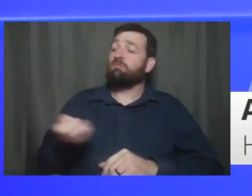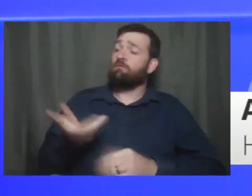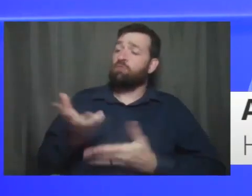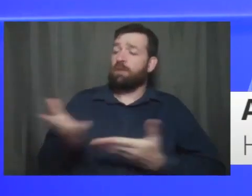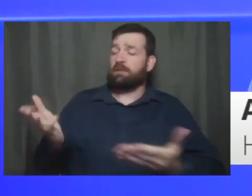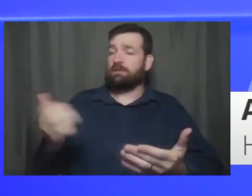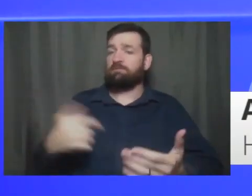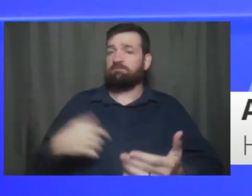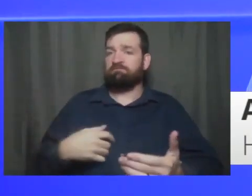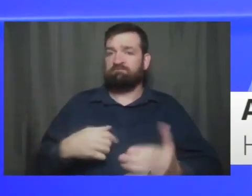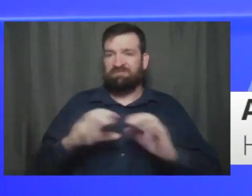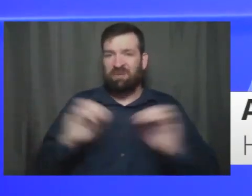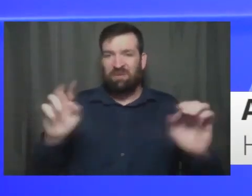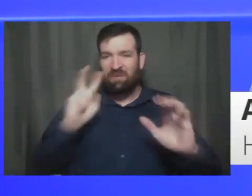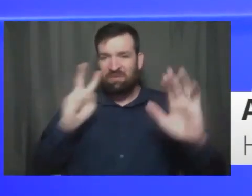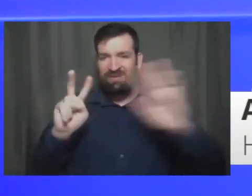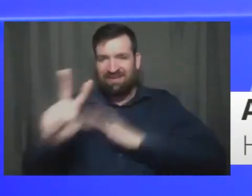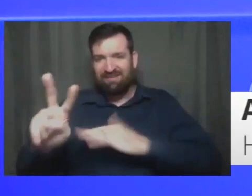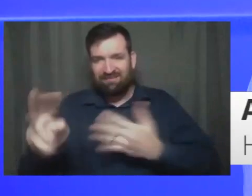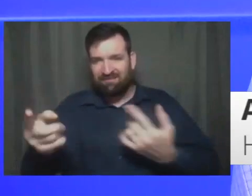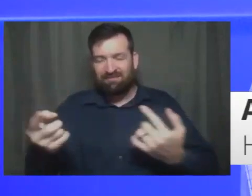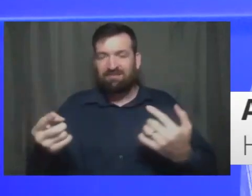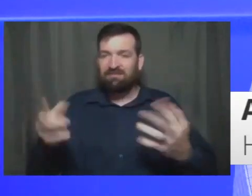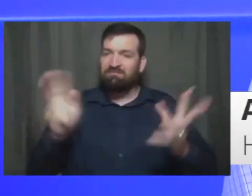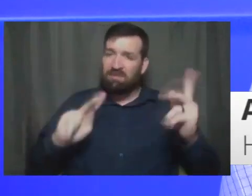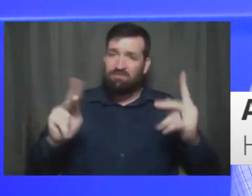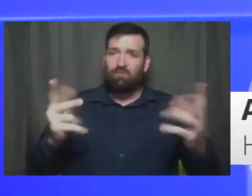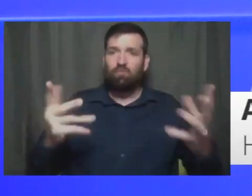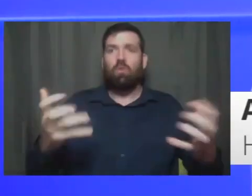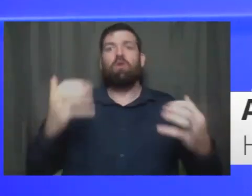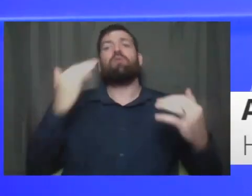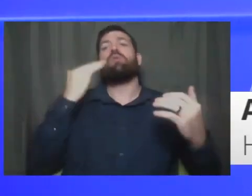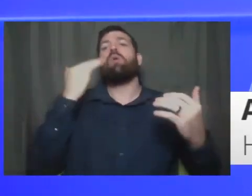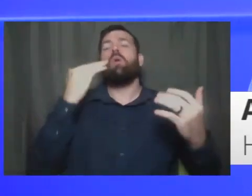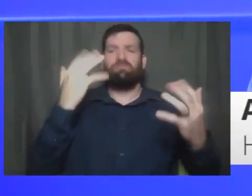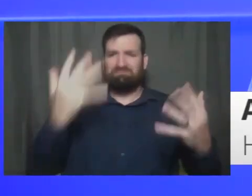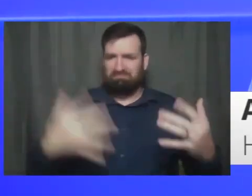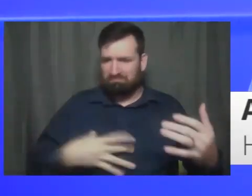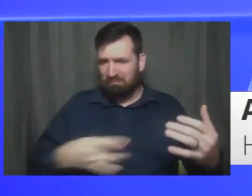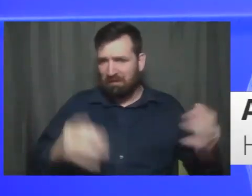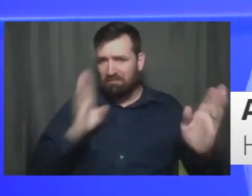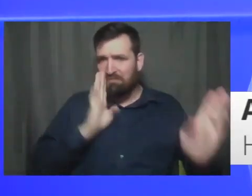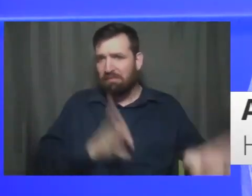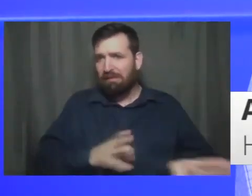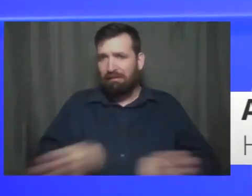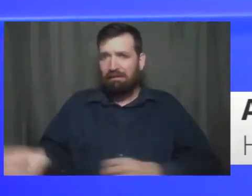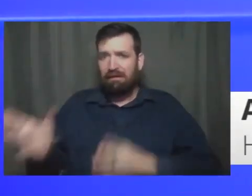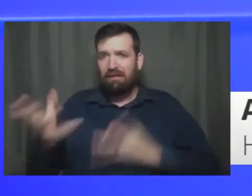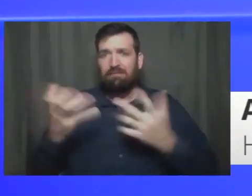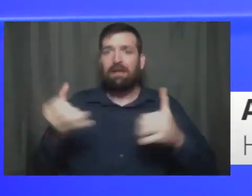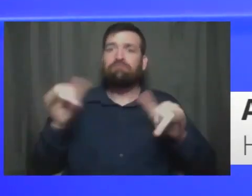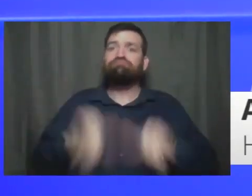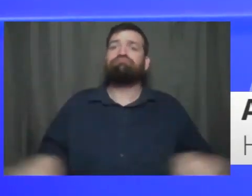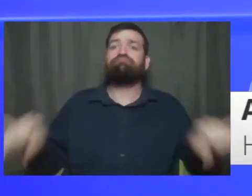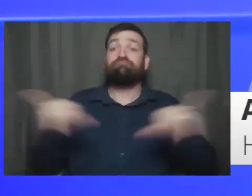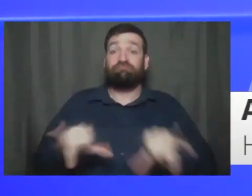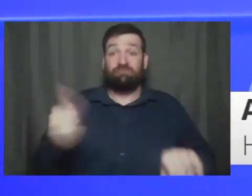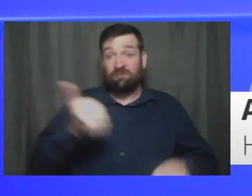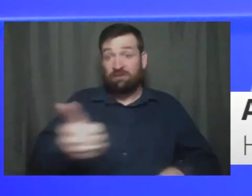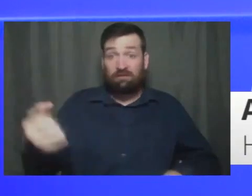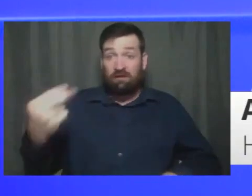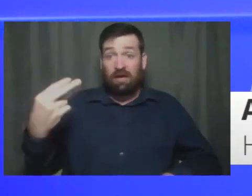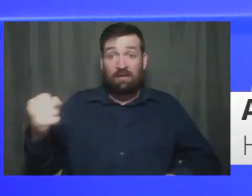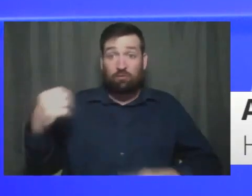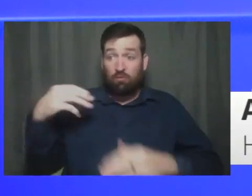unpredictability. People really like to know what's happening. We like to plan. We like to be consistent. If you're in high school and you walk into a classroom and it's a